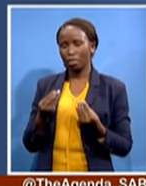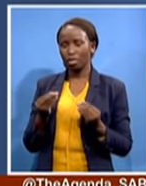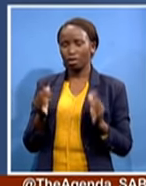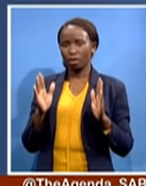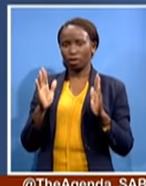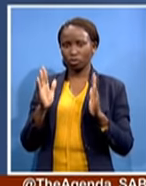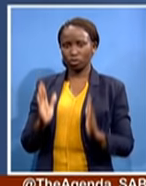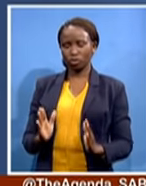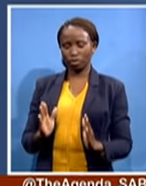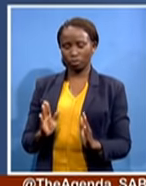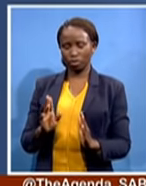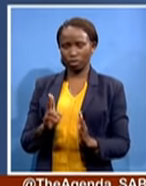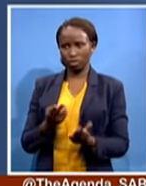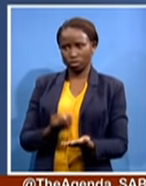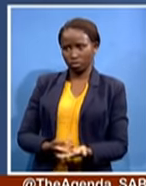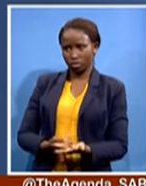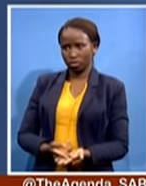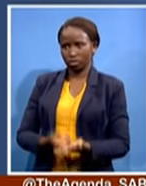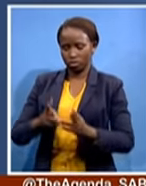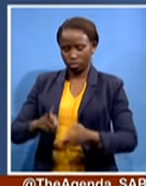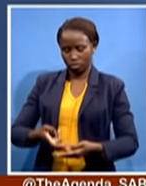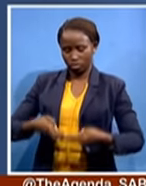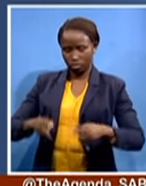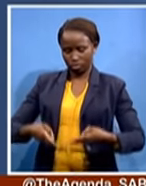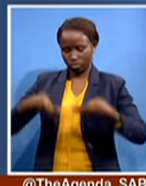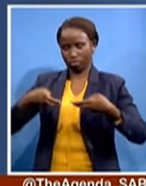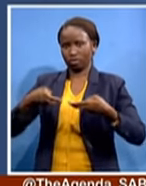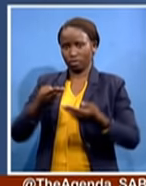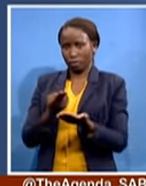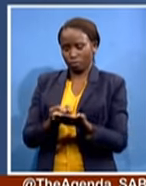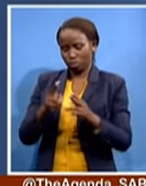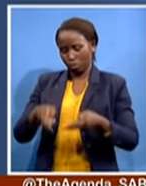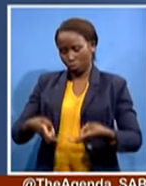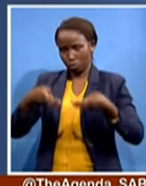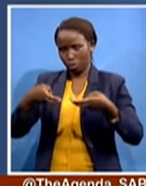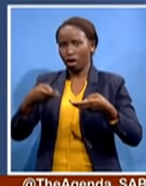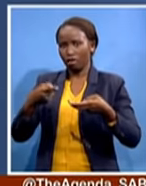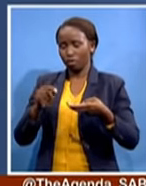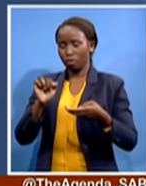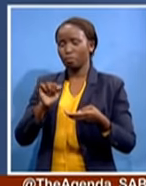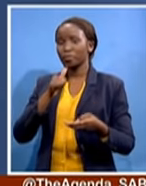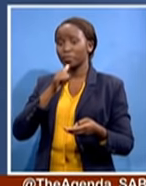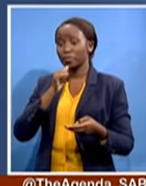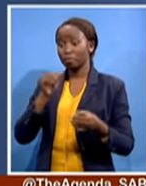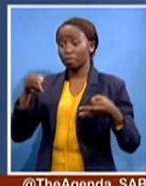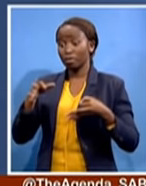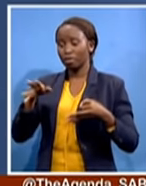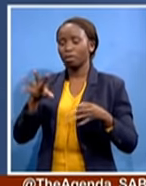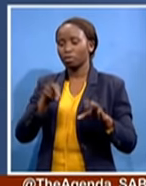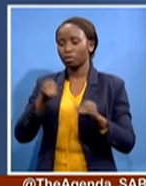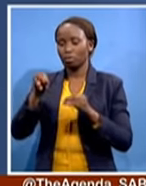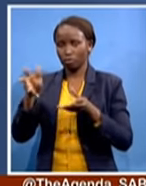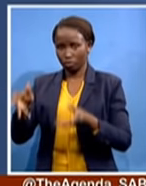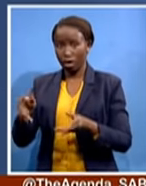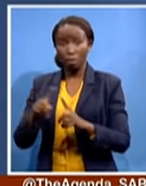where President Robert Mugabe's mother was buried. And therefore, we don't know what's going to happen in this